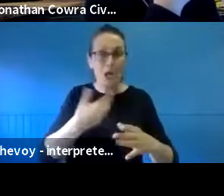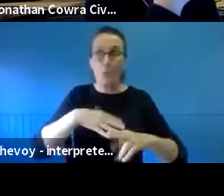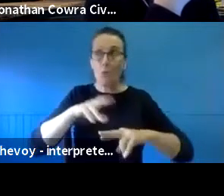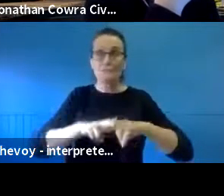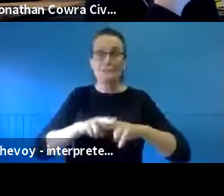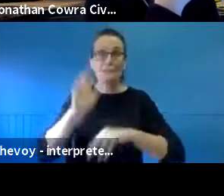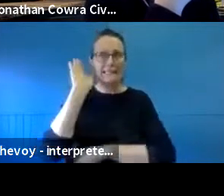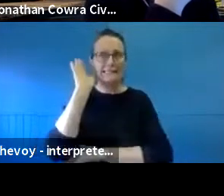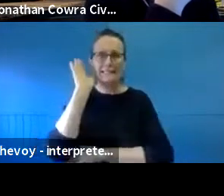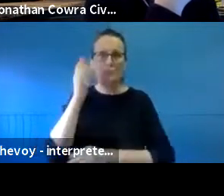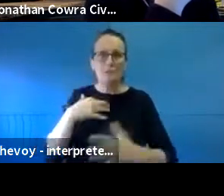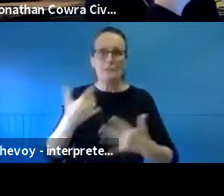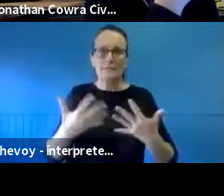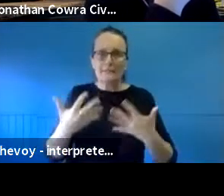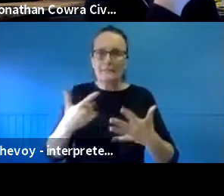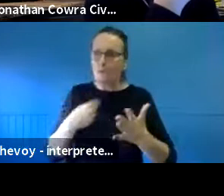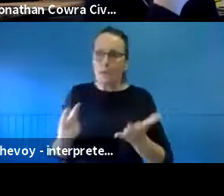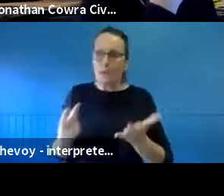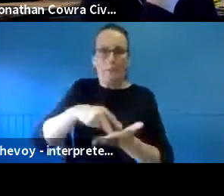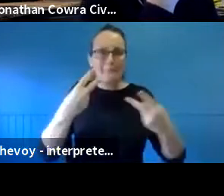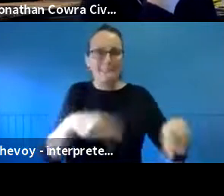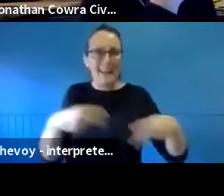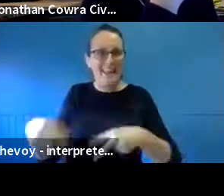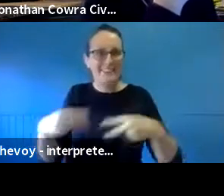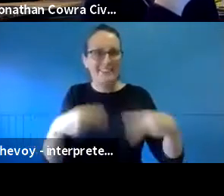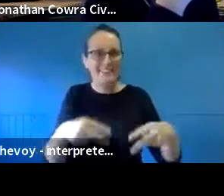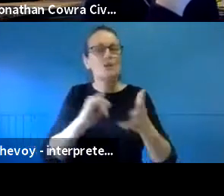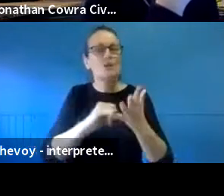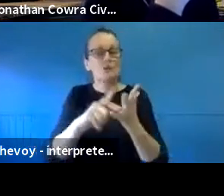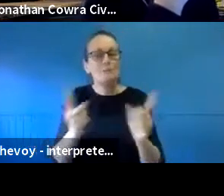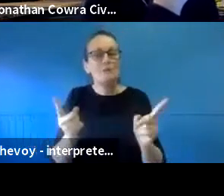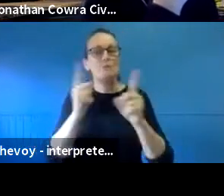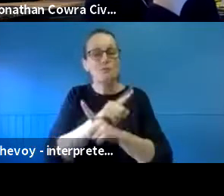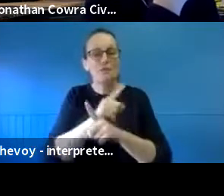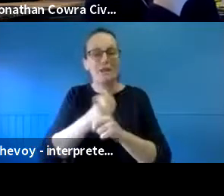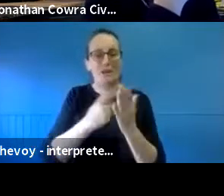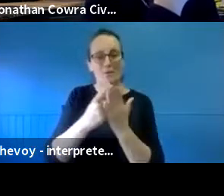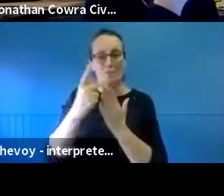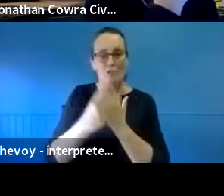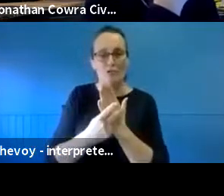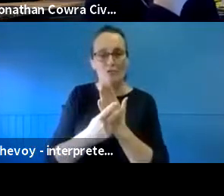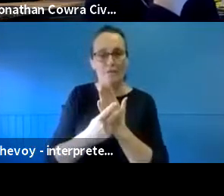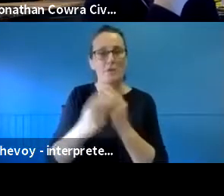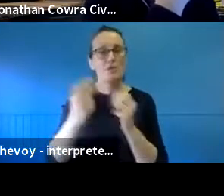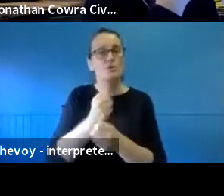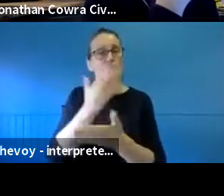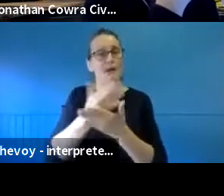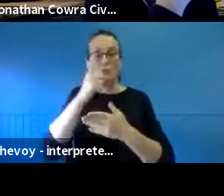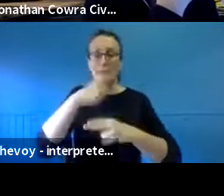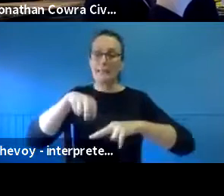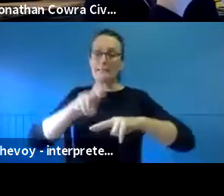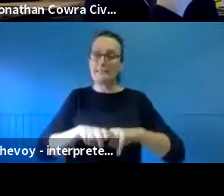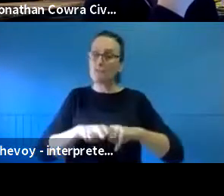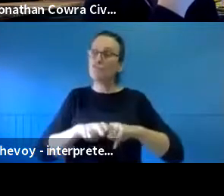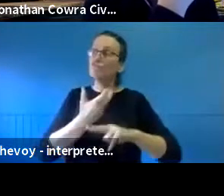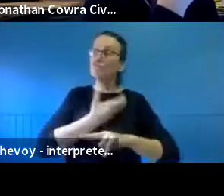to sit and listen, but you want to feel it and you want to be moving. So we've changed what we're programming to things that suit sitting down. We're also